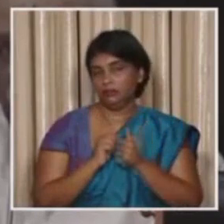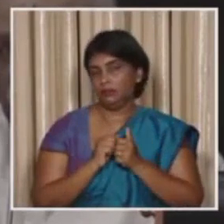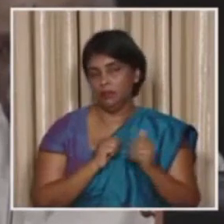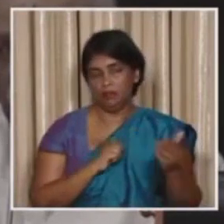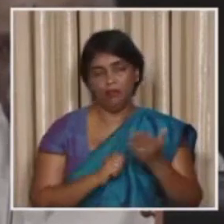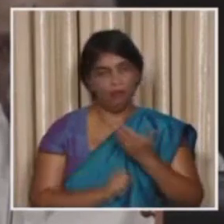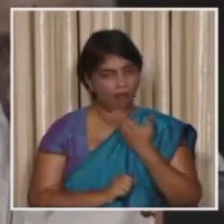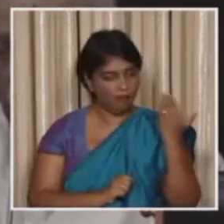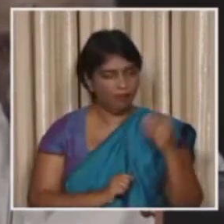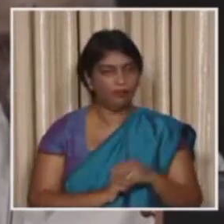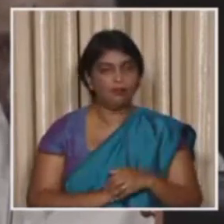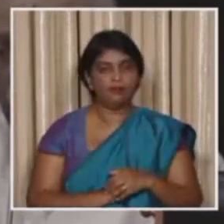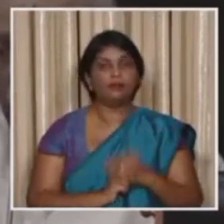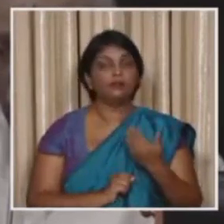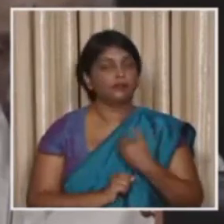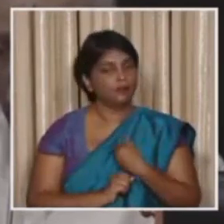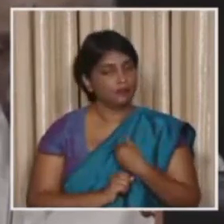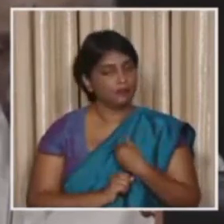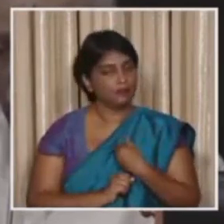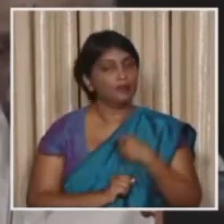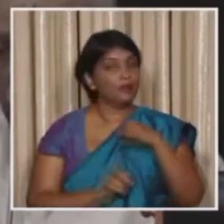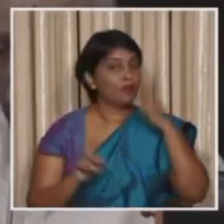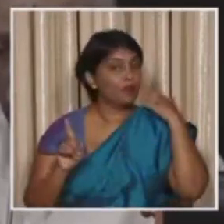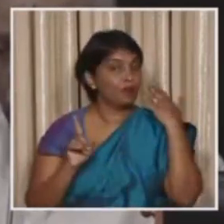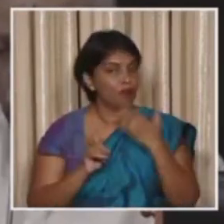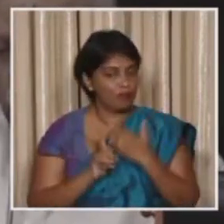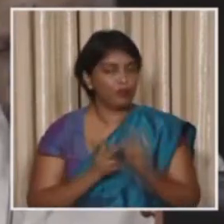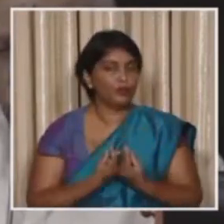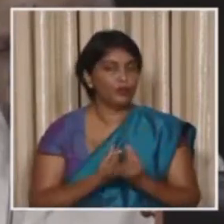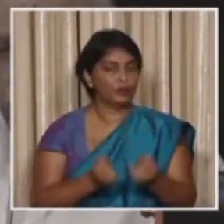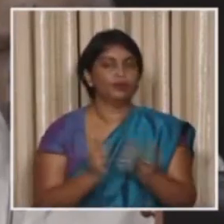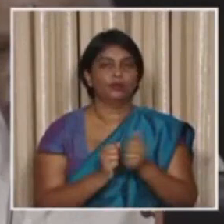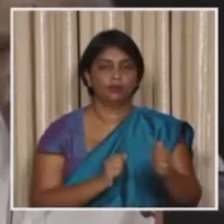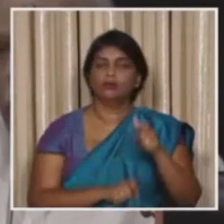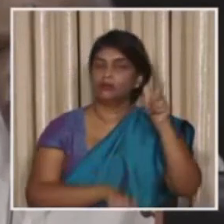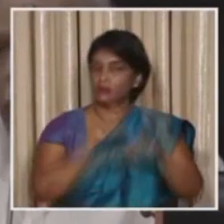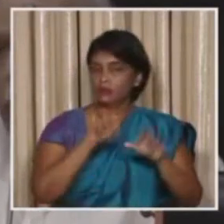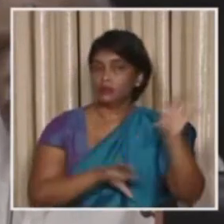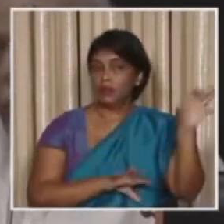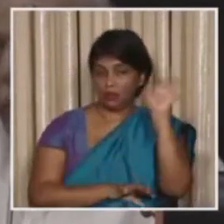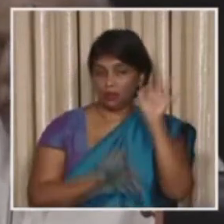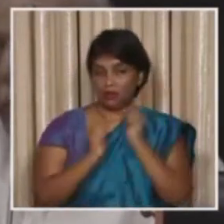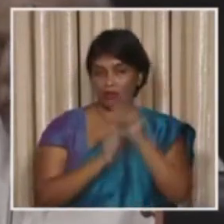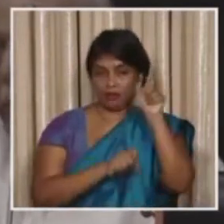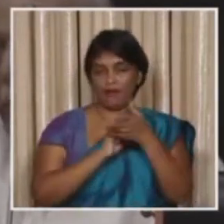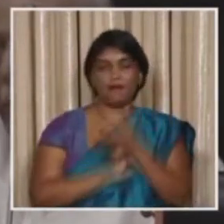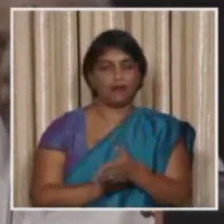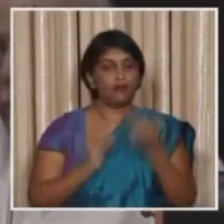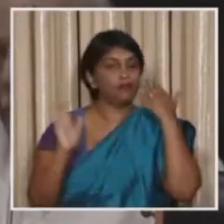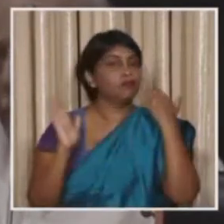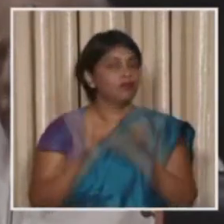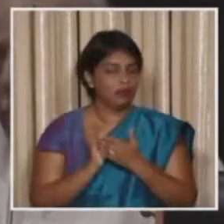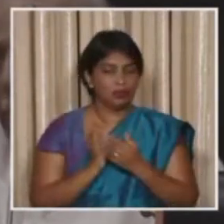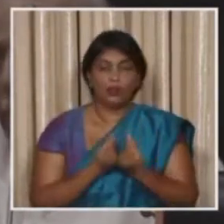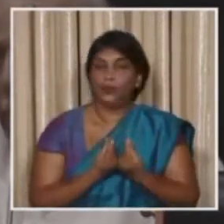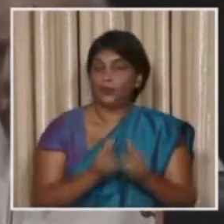use. I have tasked the officials to take immediate actions to settle these issues by devising effective mechanisms for their